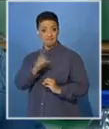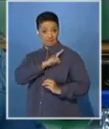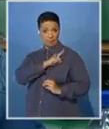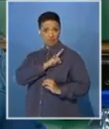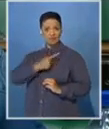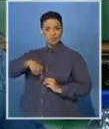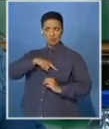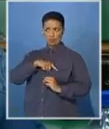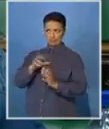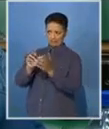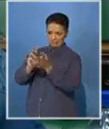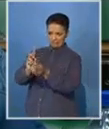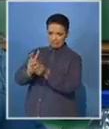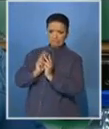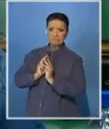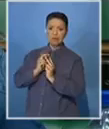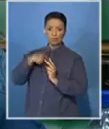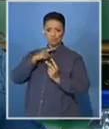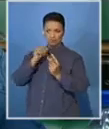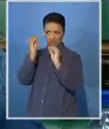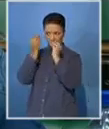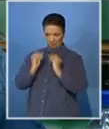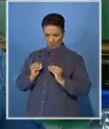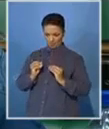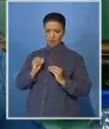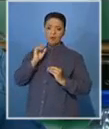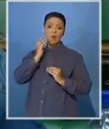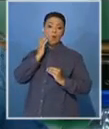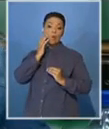requests to calculate pensions and all that in August.